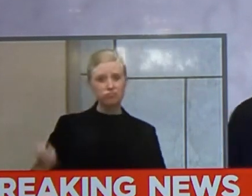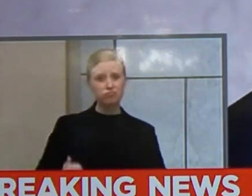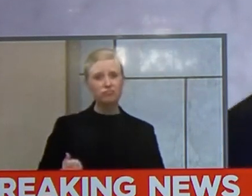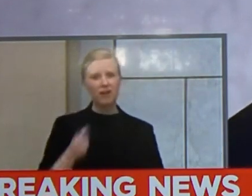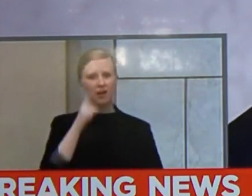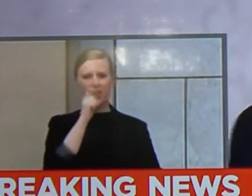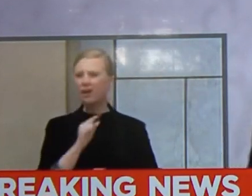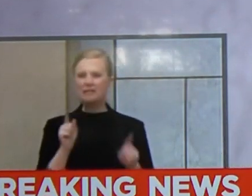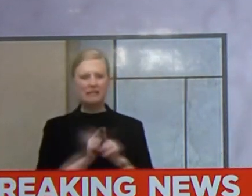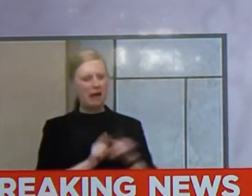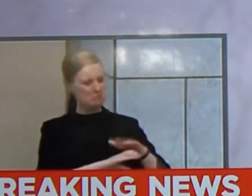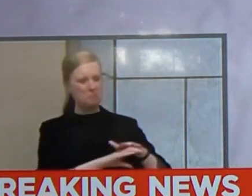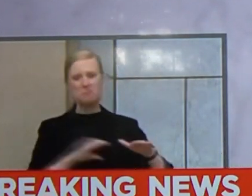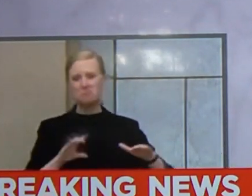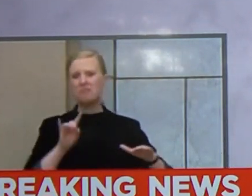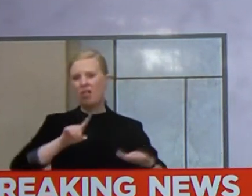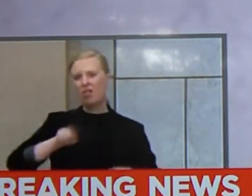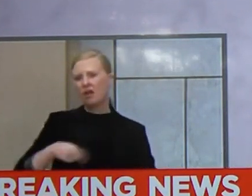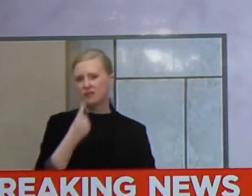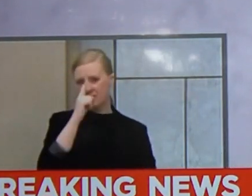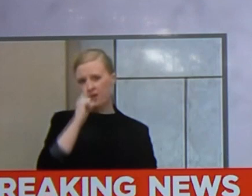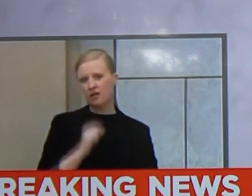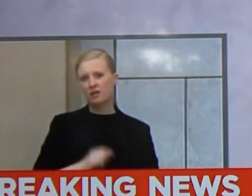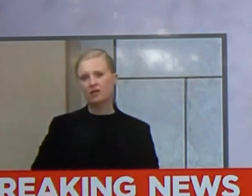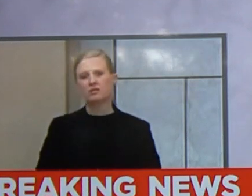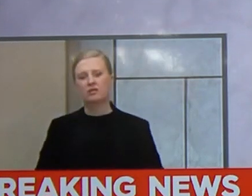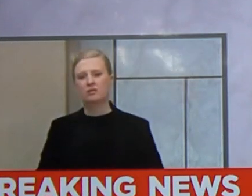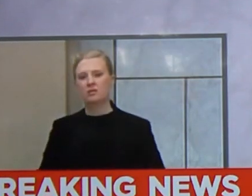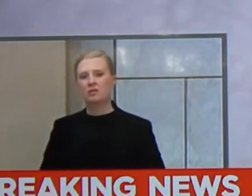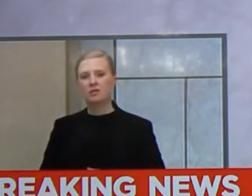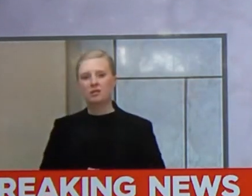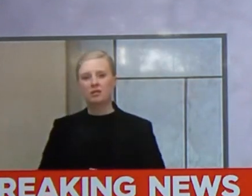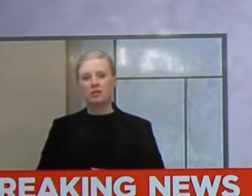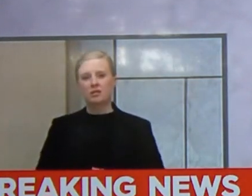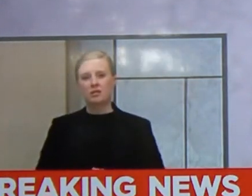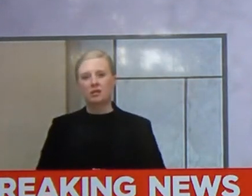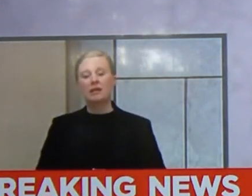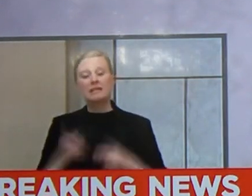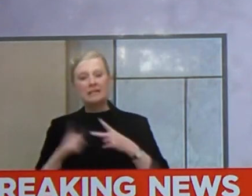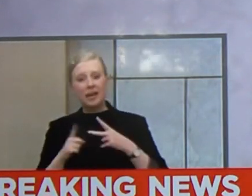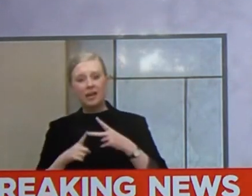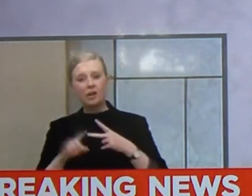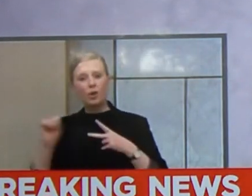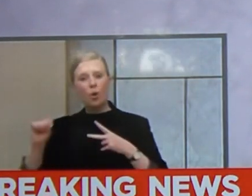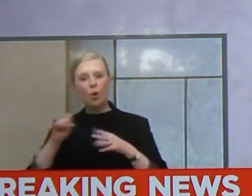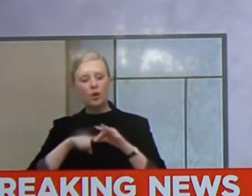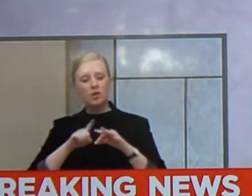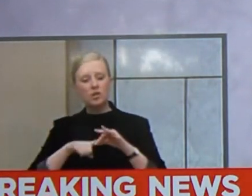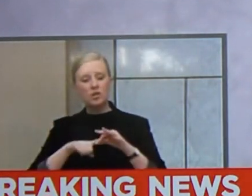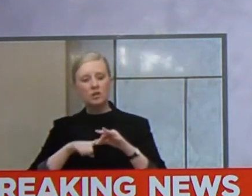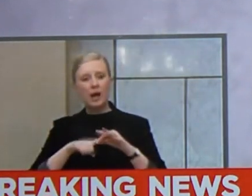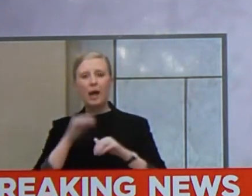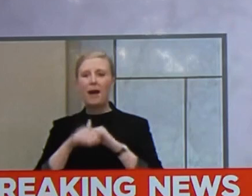his discretion as he always does on those issues. And on the second issue, on the level